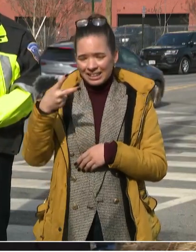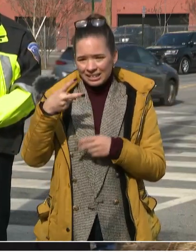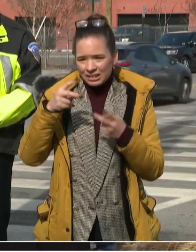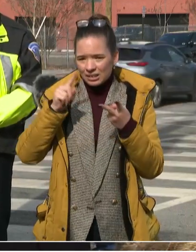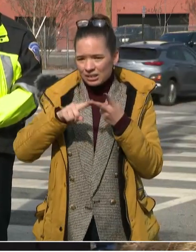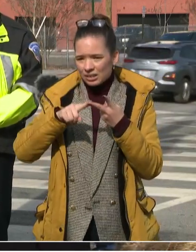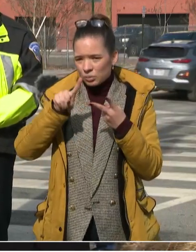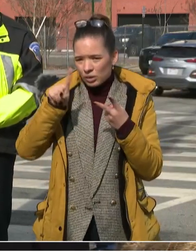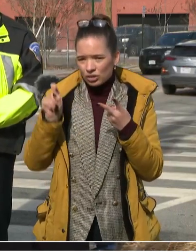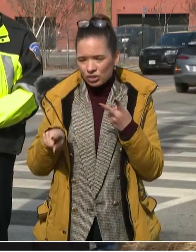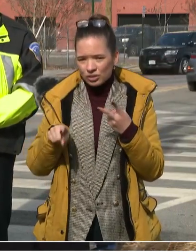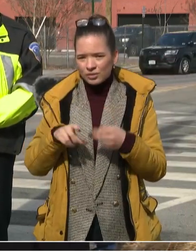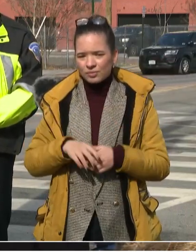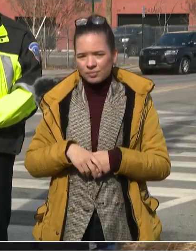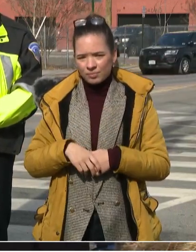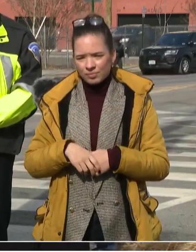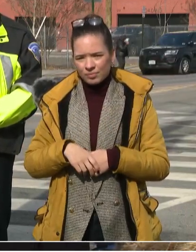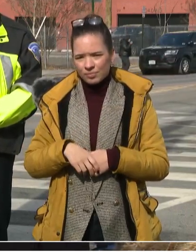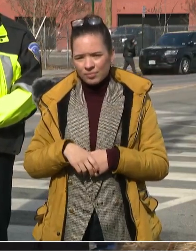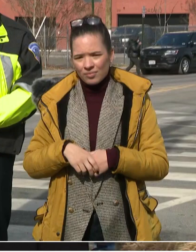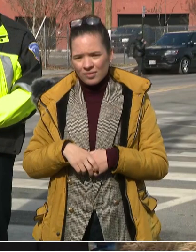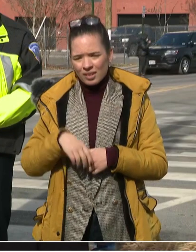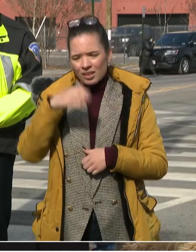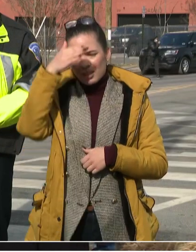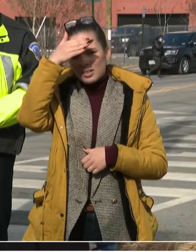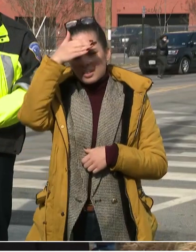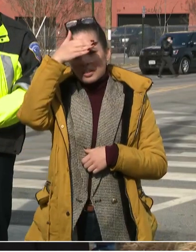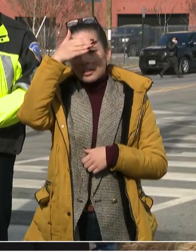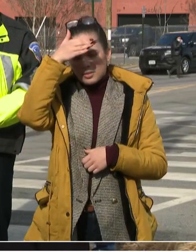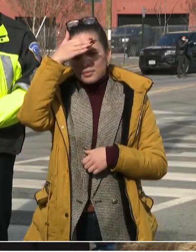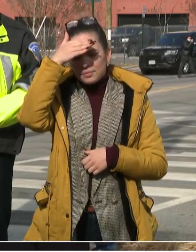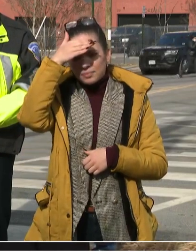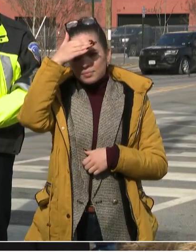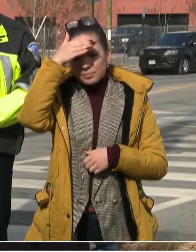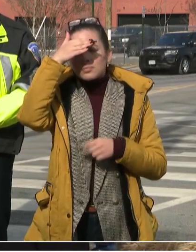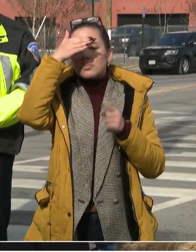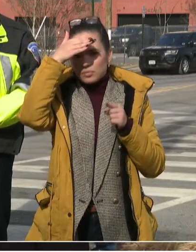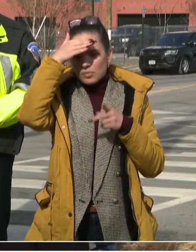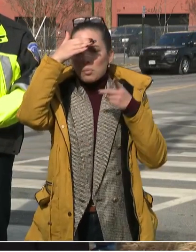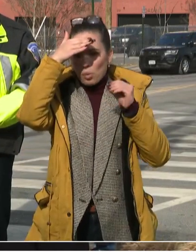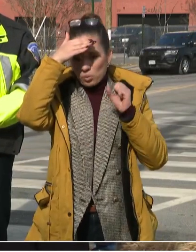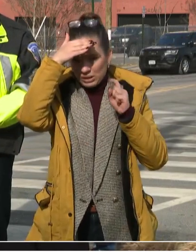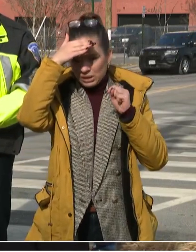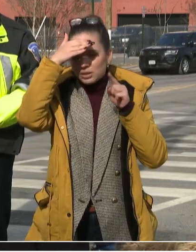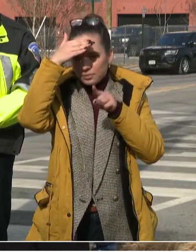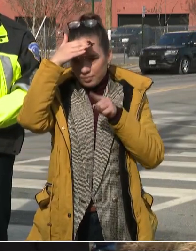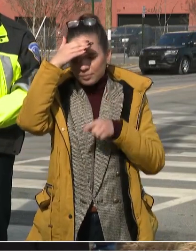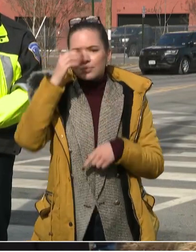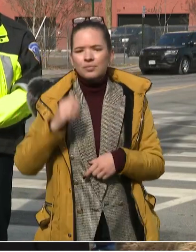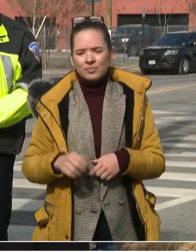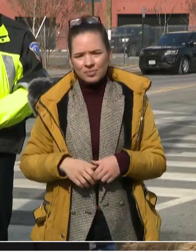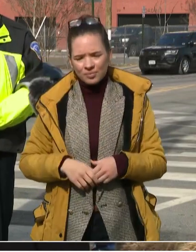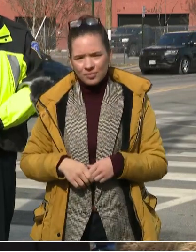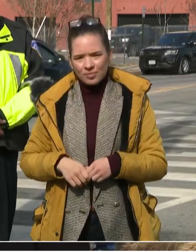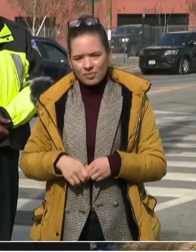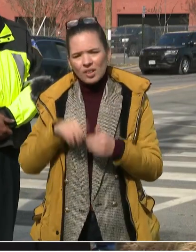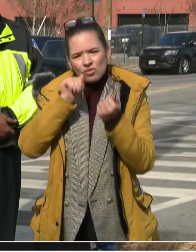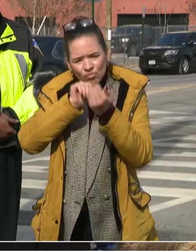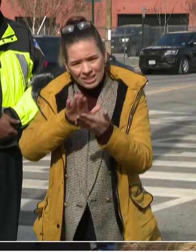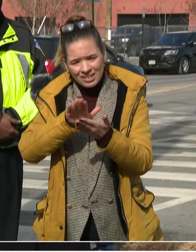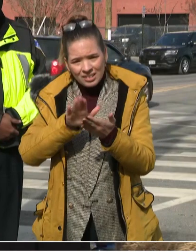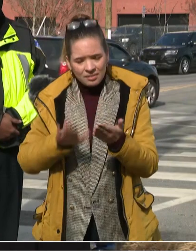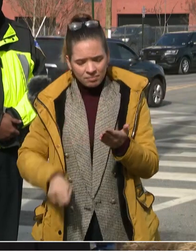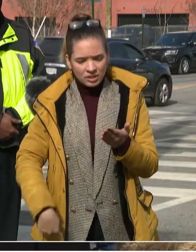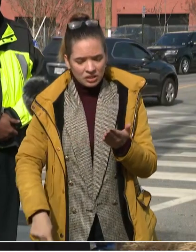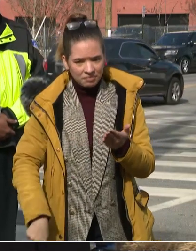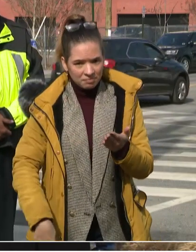you. Yes. Yeah, I'm Katie Metler. I'm with the Washington Post. I'm just wondering if maybe both of you can address what work is being done